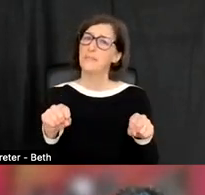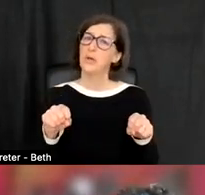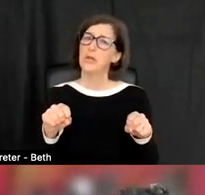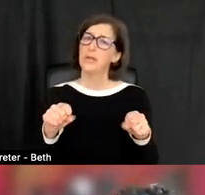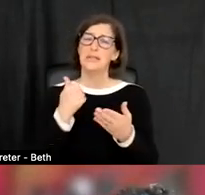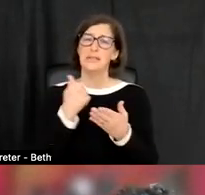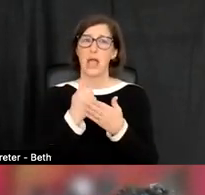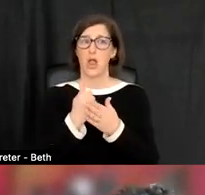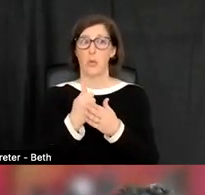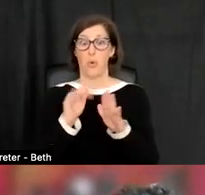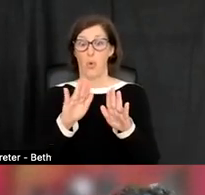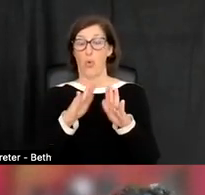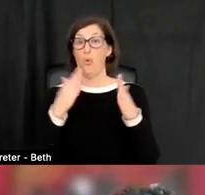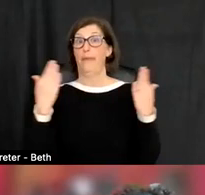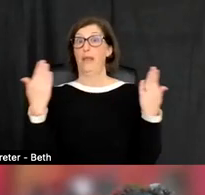help open up